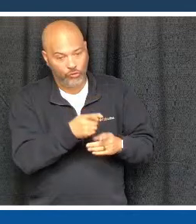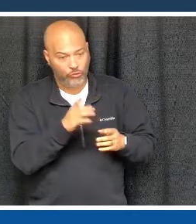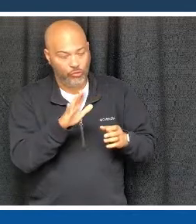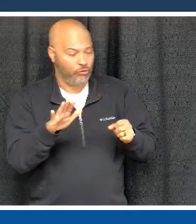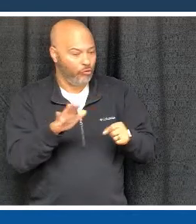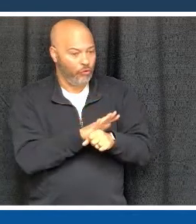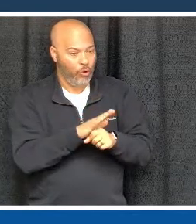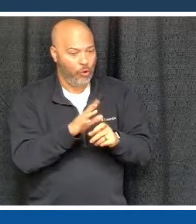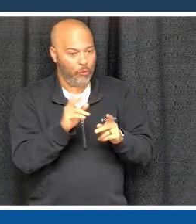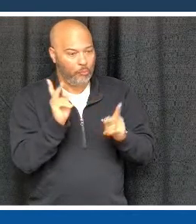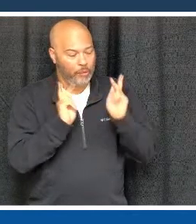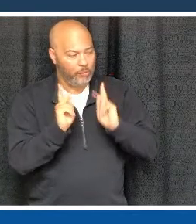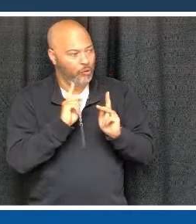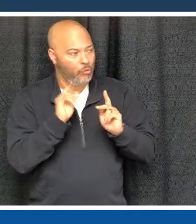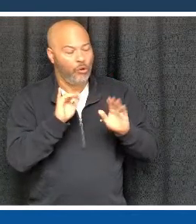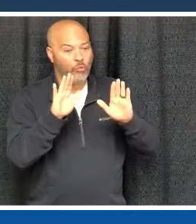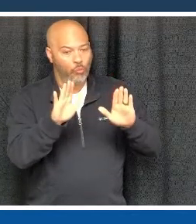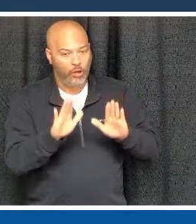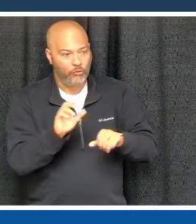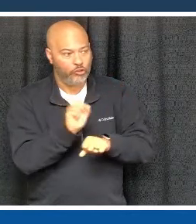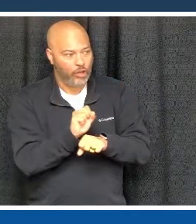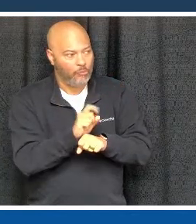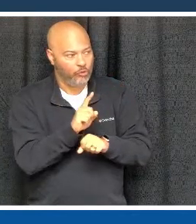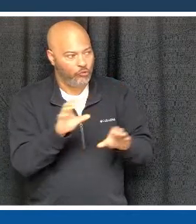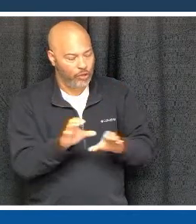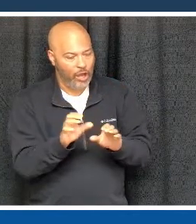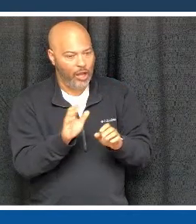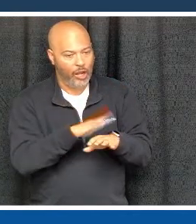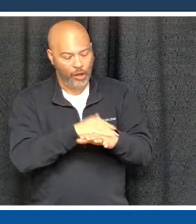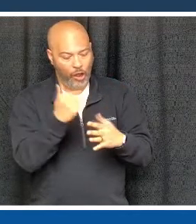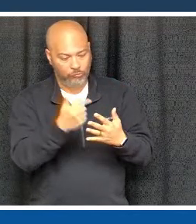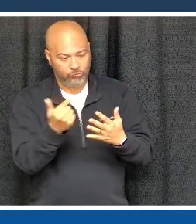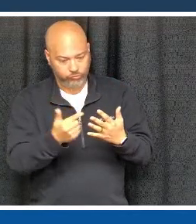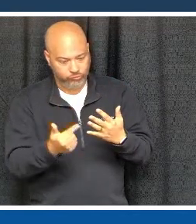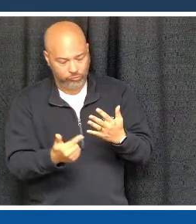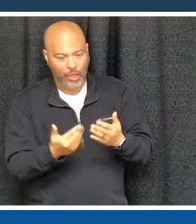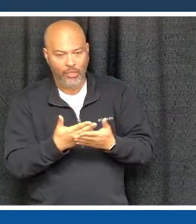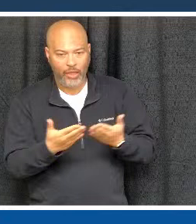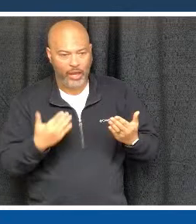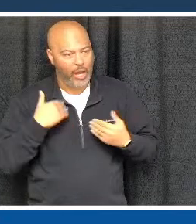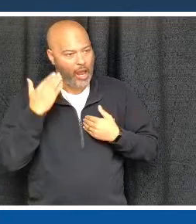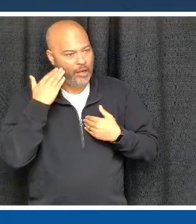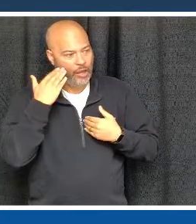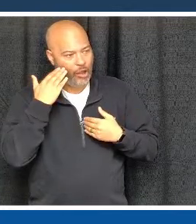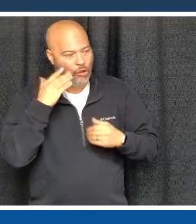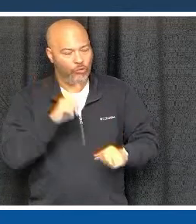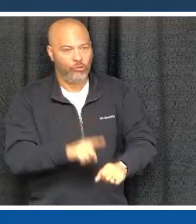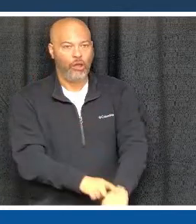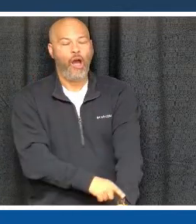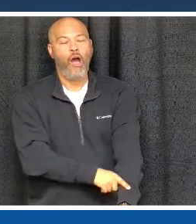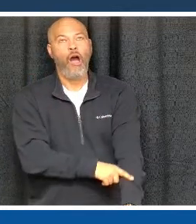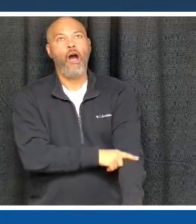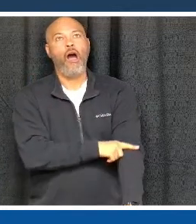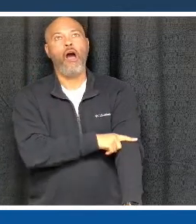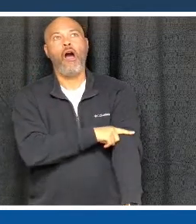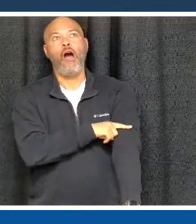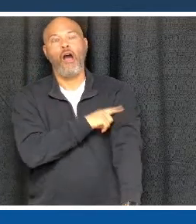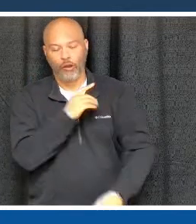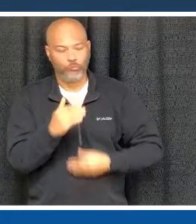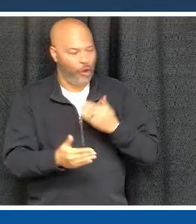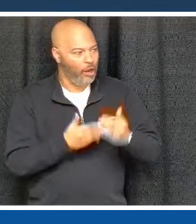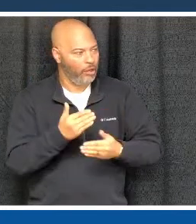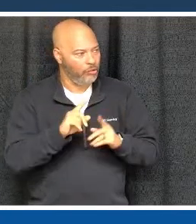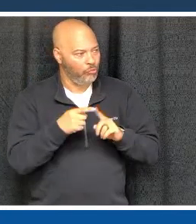entire committee, what a great job you have done on every bit of this. I know it's been a long process. That was easy to see